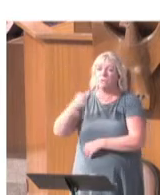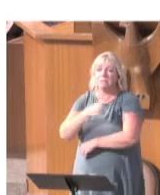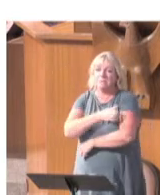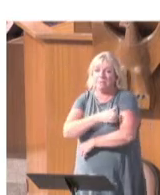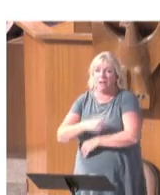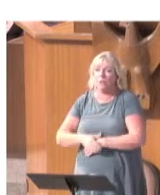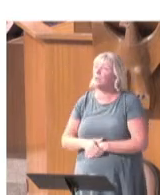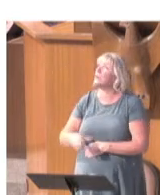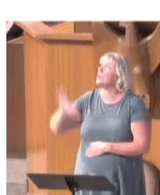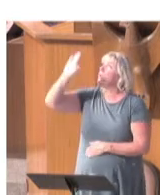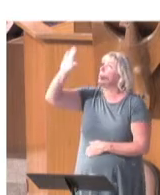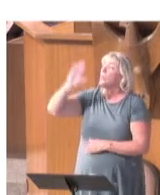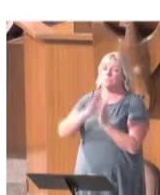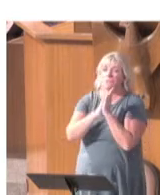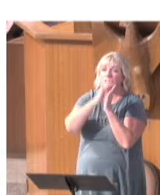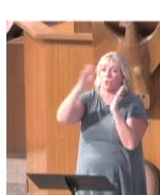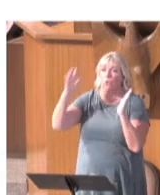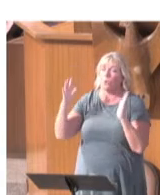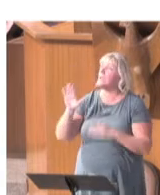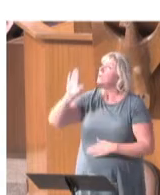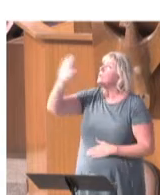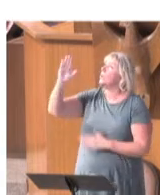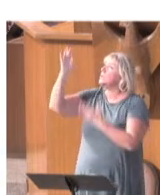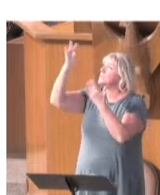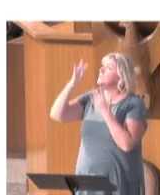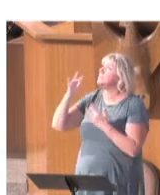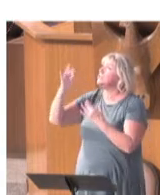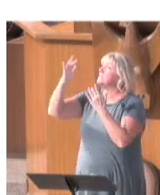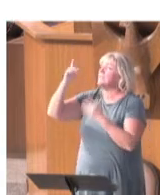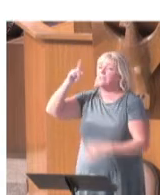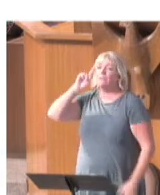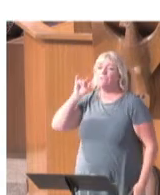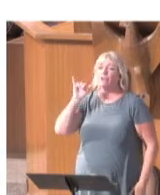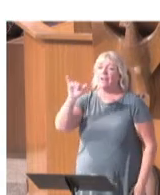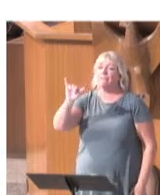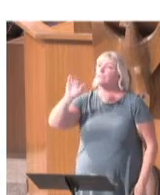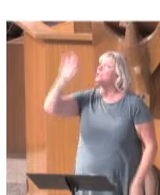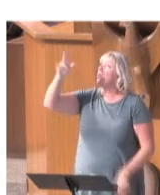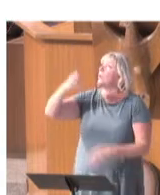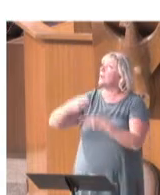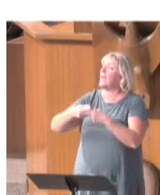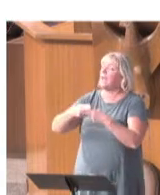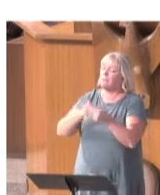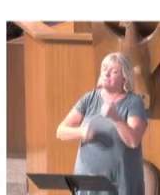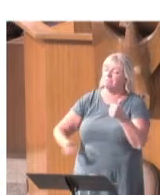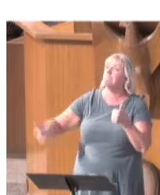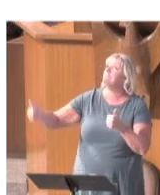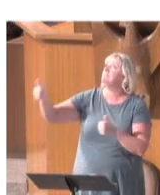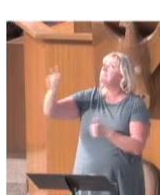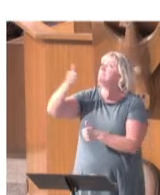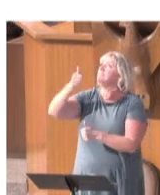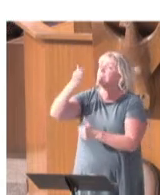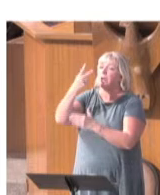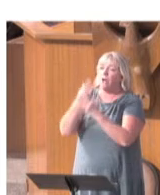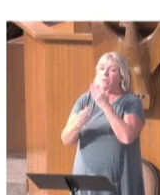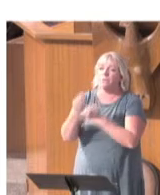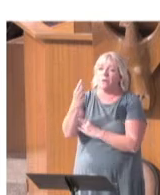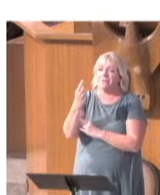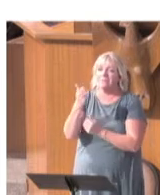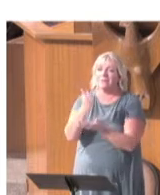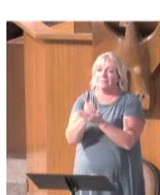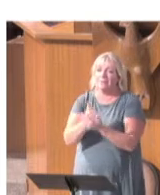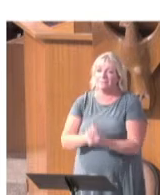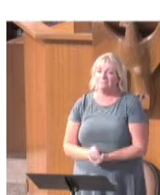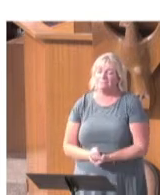power and the glory and the mercy. Forever your name is all in one.